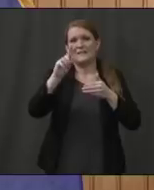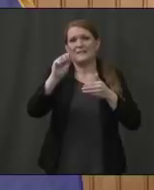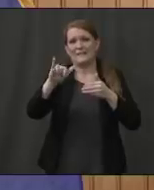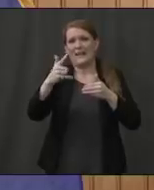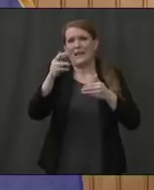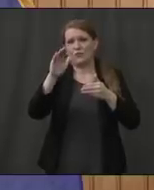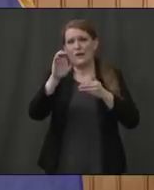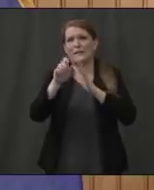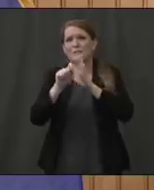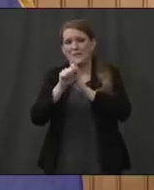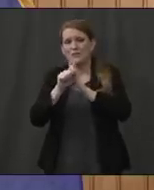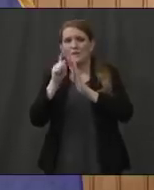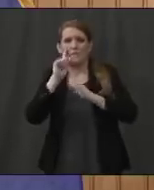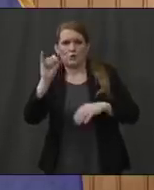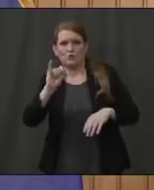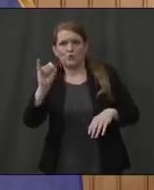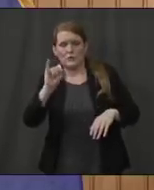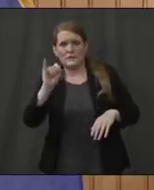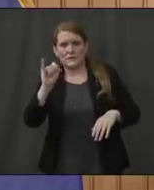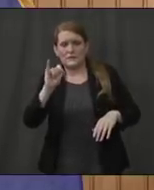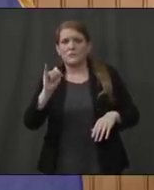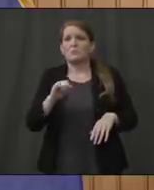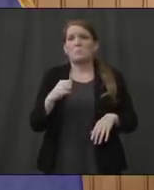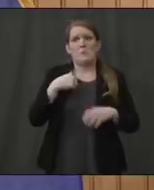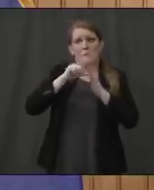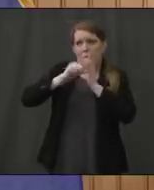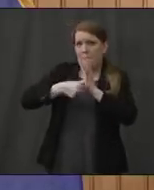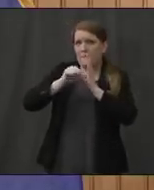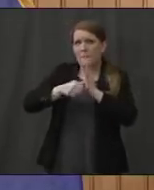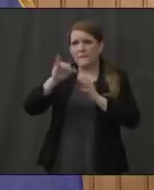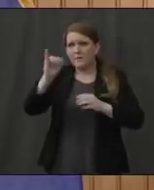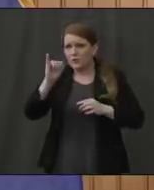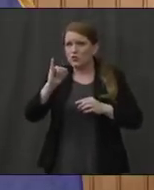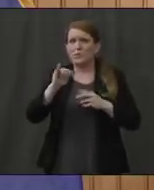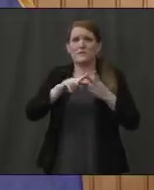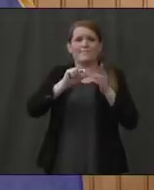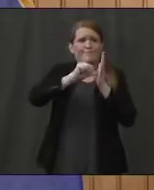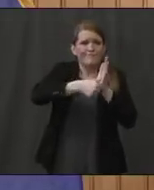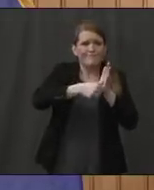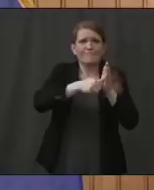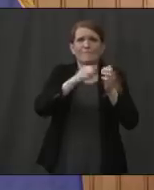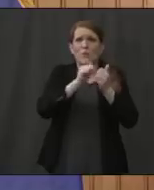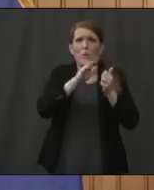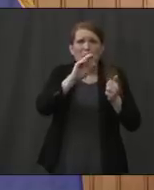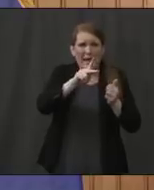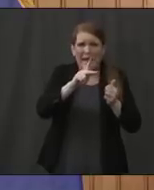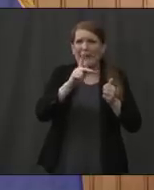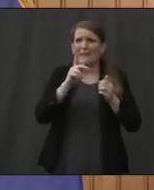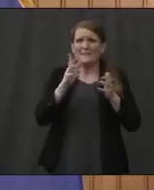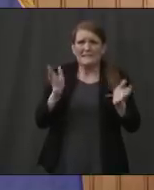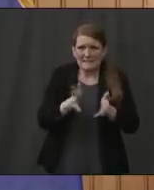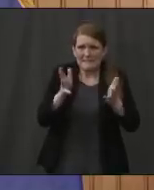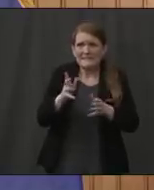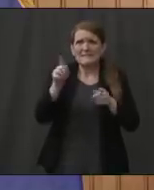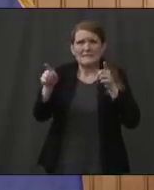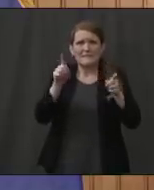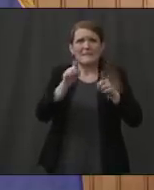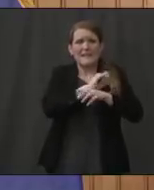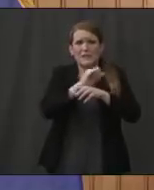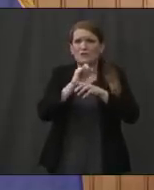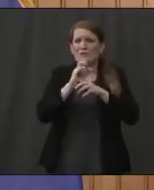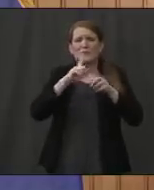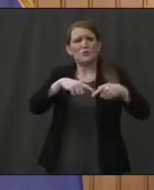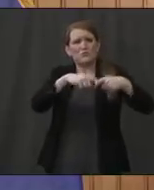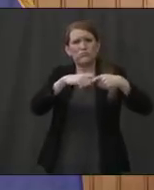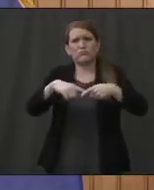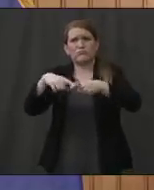as, the banks, give people that extension, give them that moratorium. Look, this is